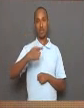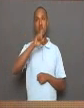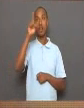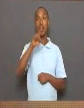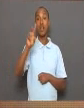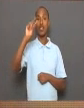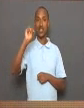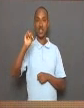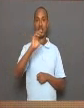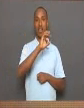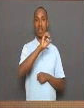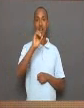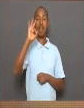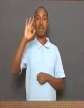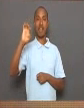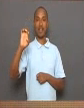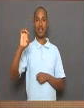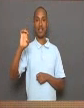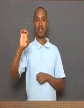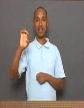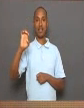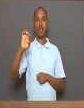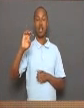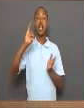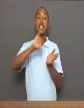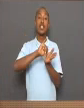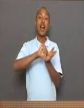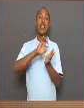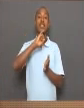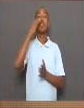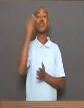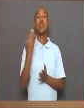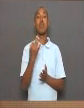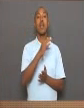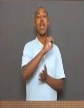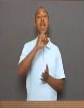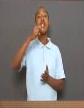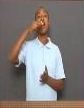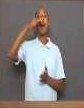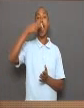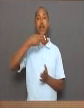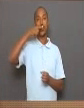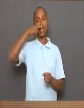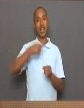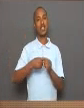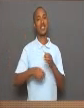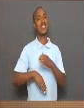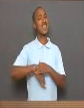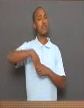zinc, and iron, salt is formed and hydrogen gas is